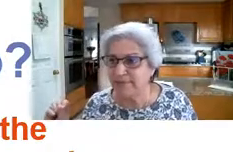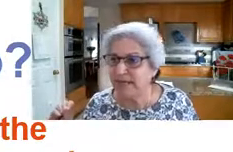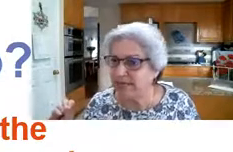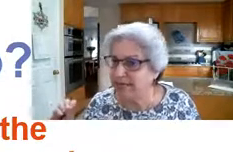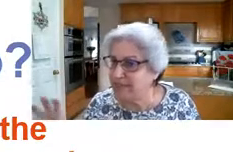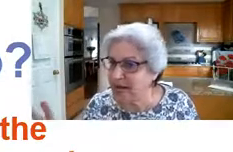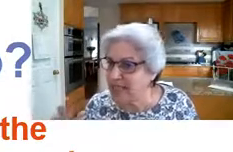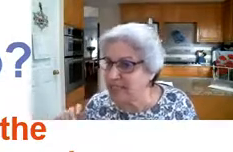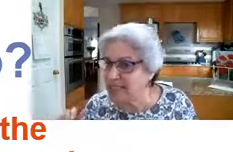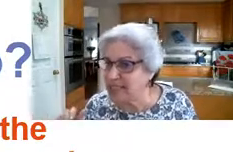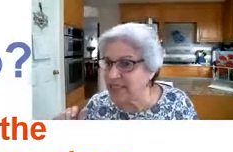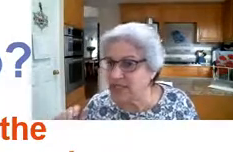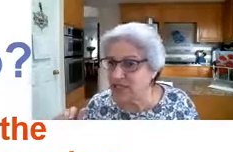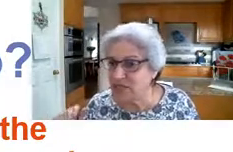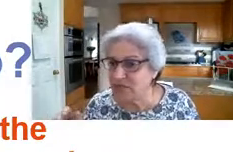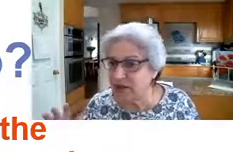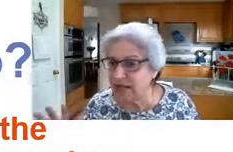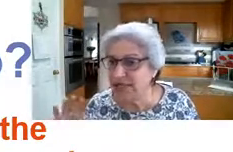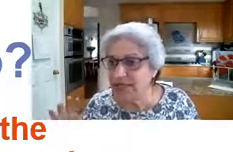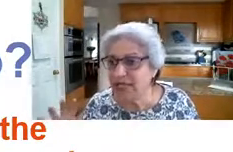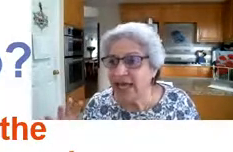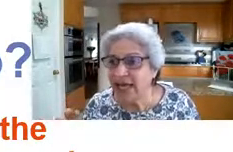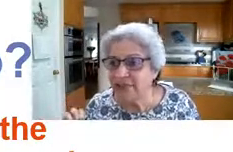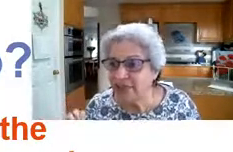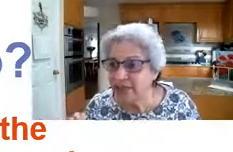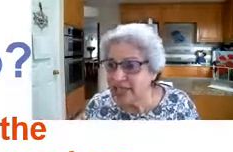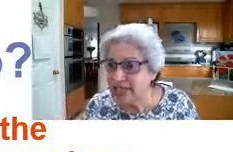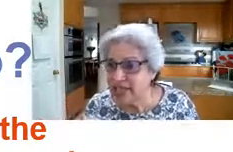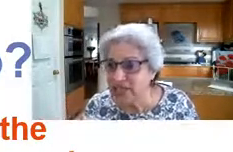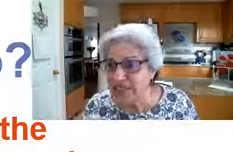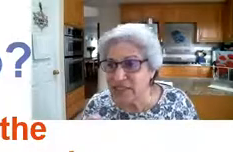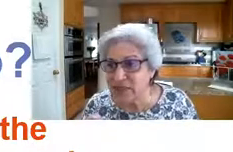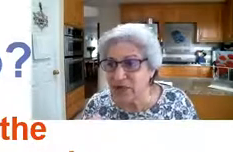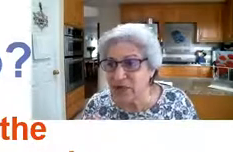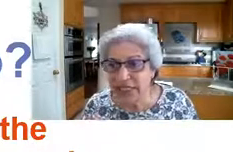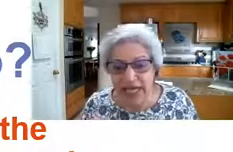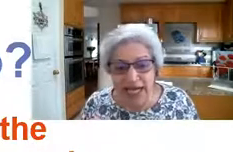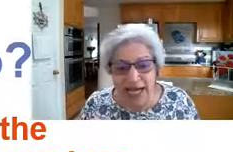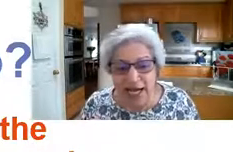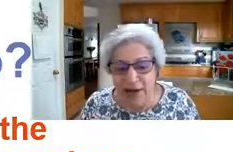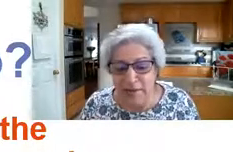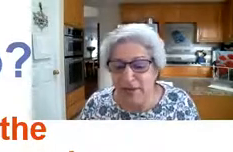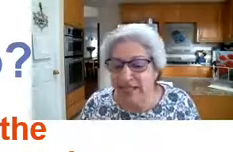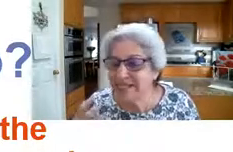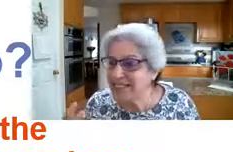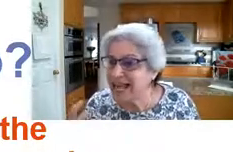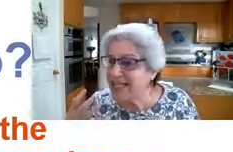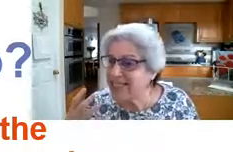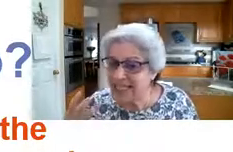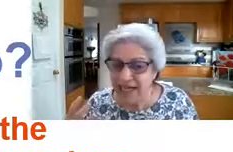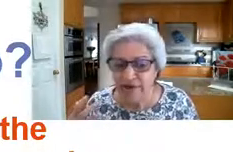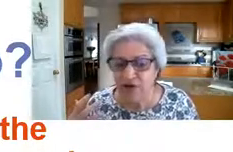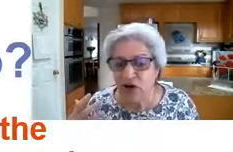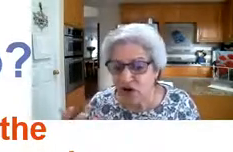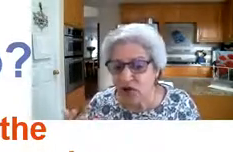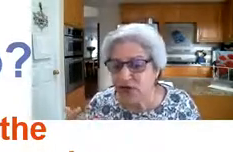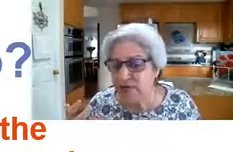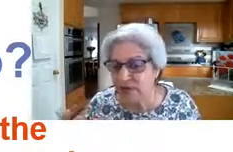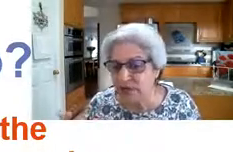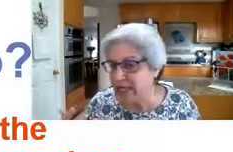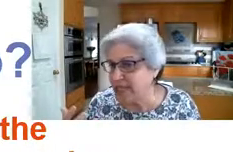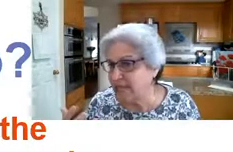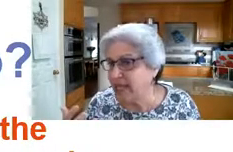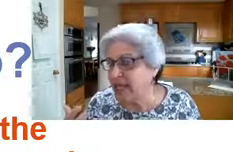crazy. Some nights listening to the news, my head feels like it's going to explode, is this idea of